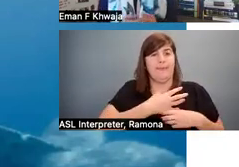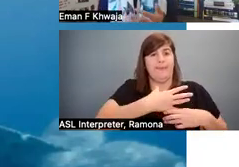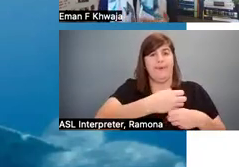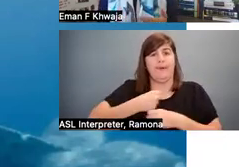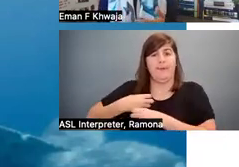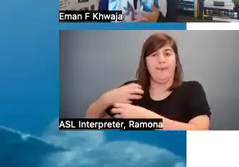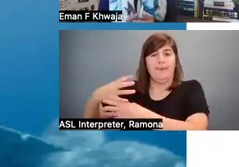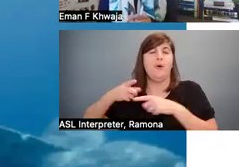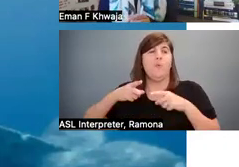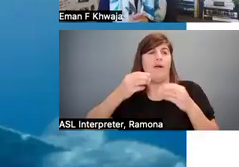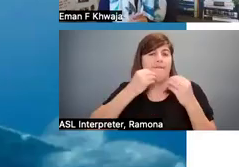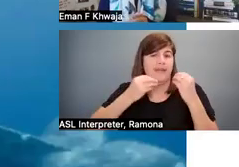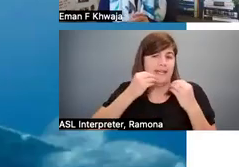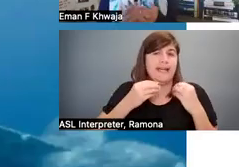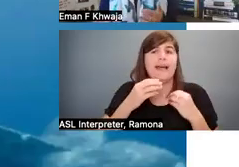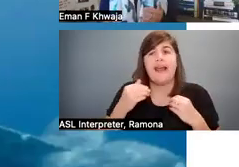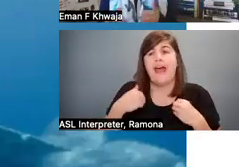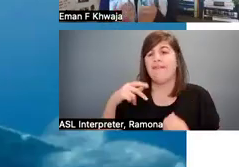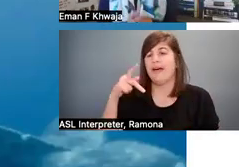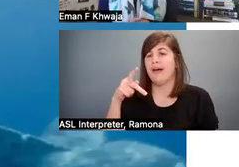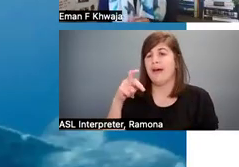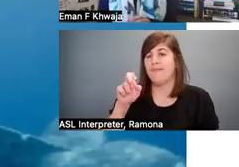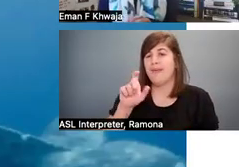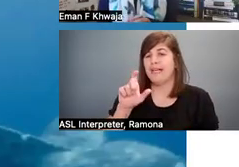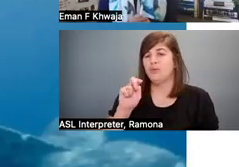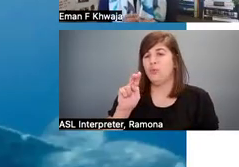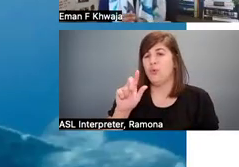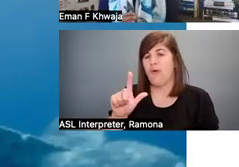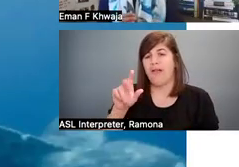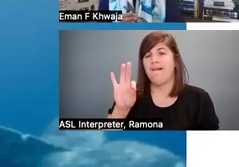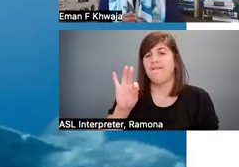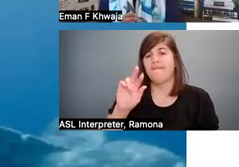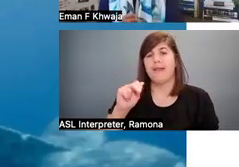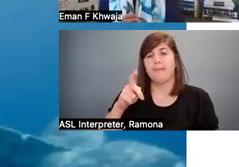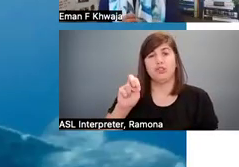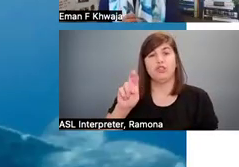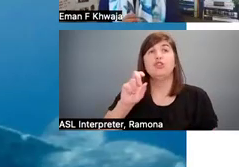super long arms, or pectoral flippers. Those arms are about the size of a giraffe.